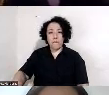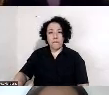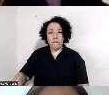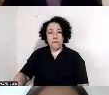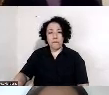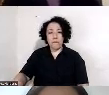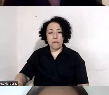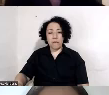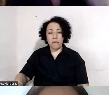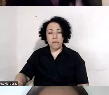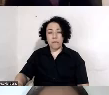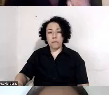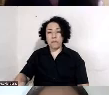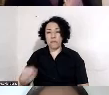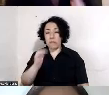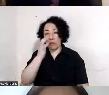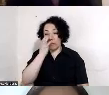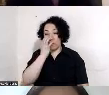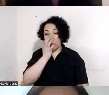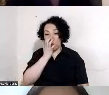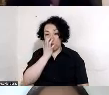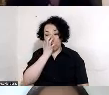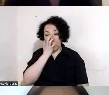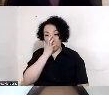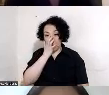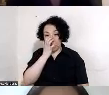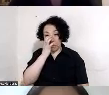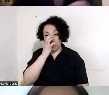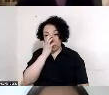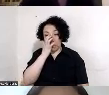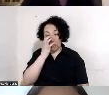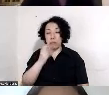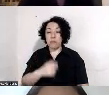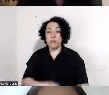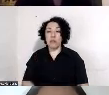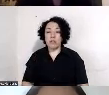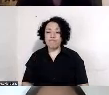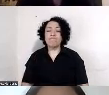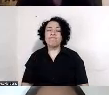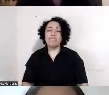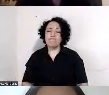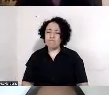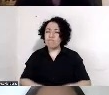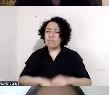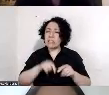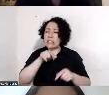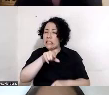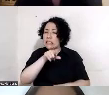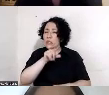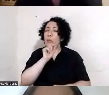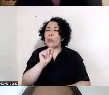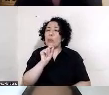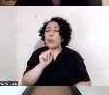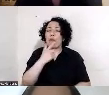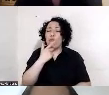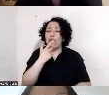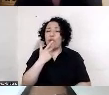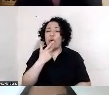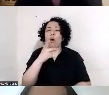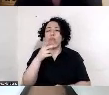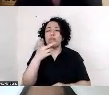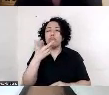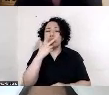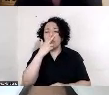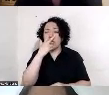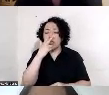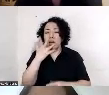from their background or one friend at college, that was okay. E muitos deles enfatizaram algo parecido com uma